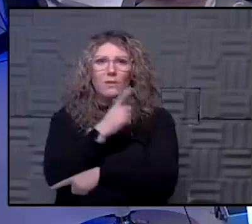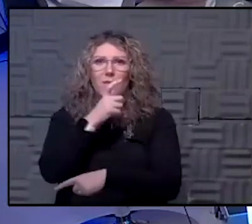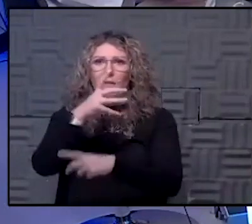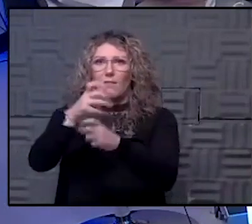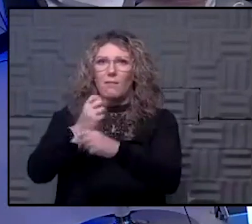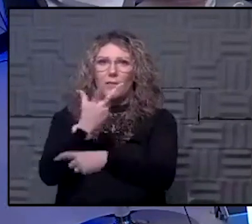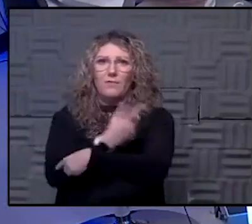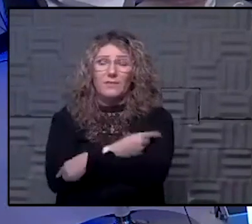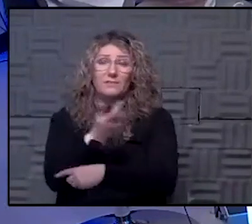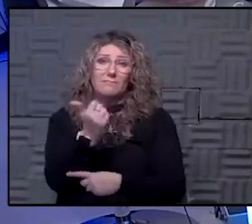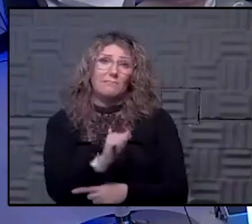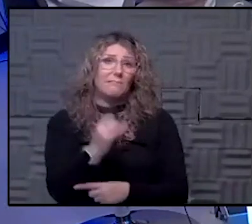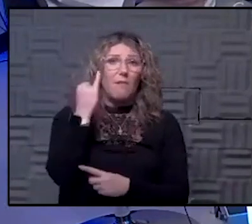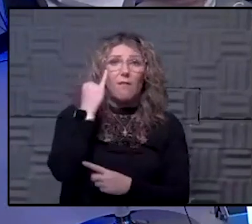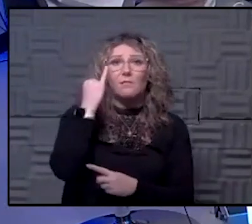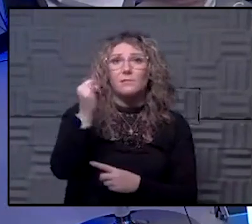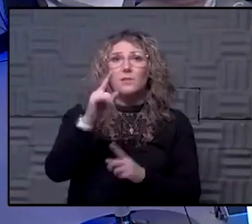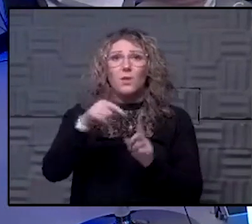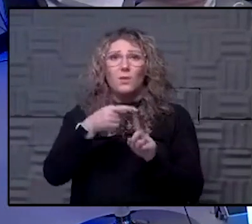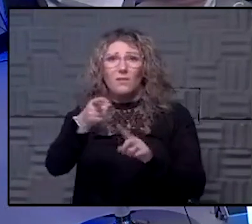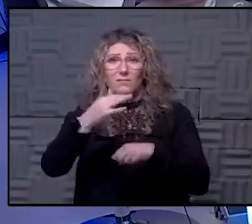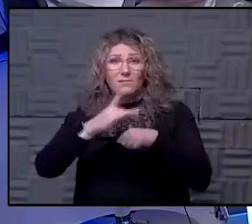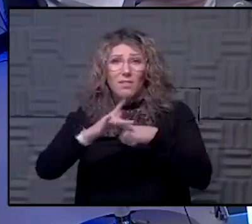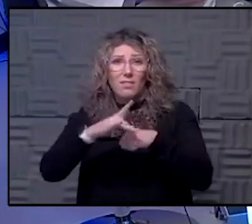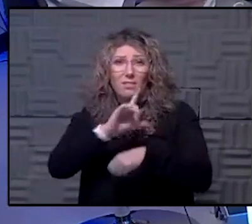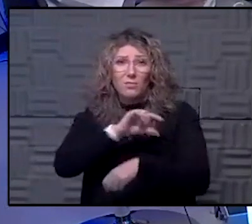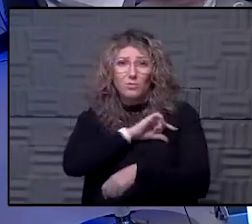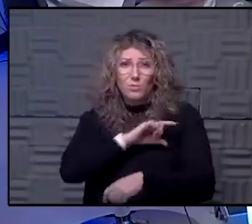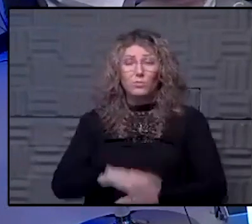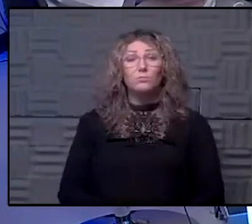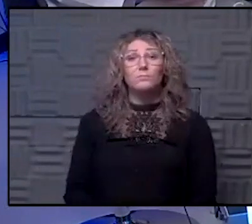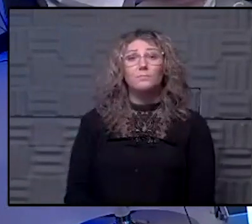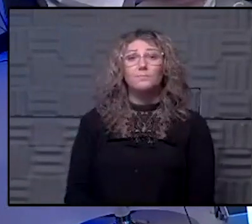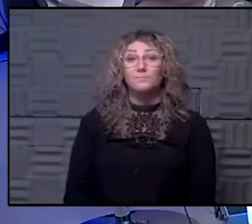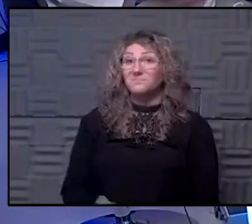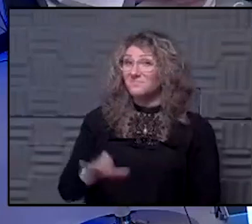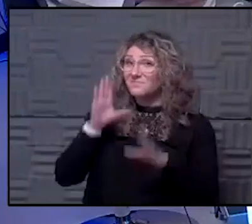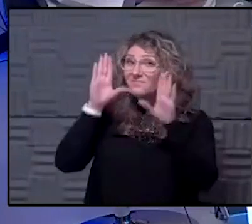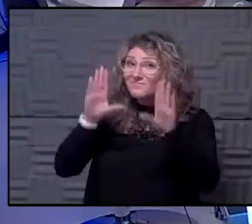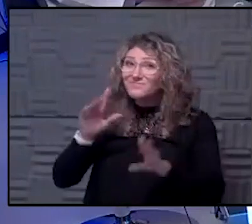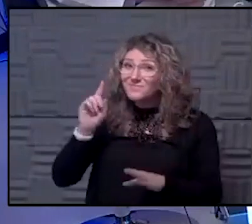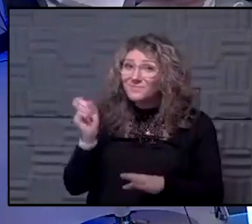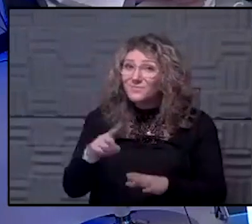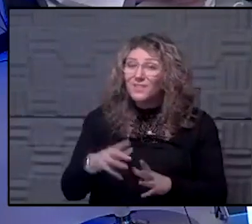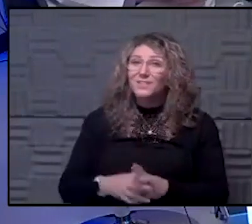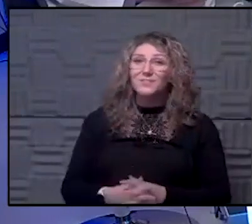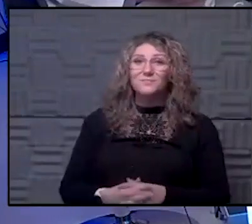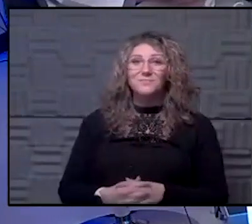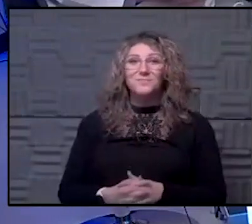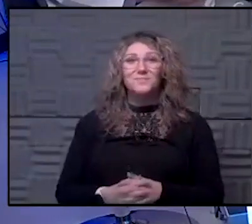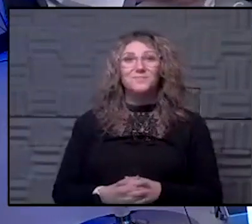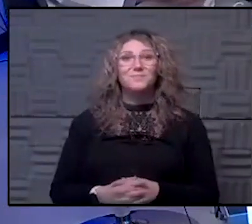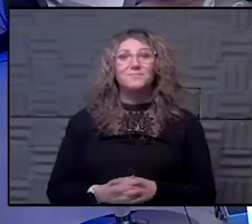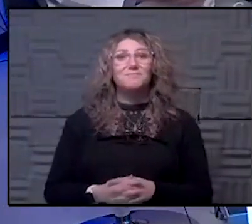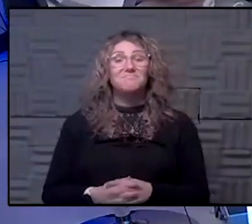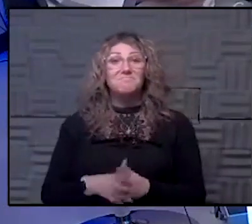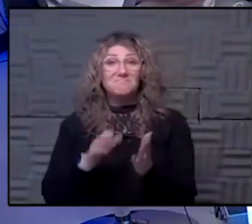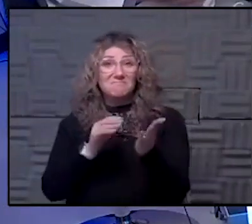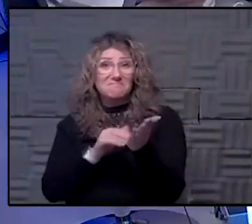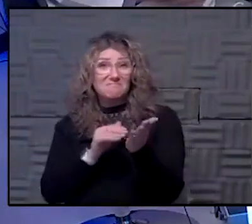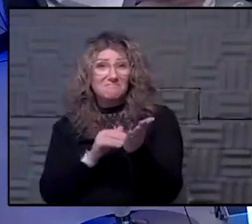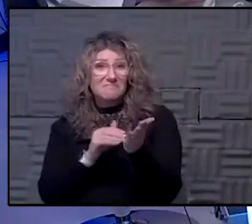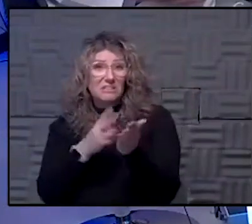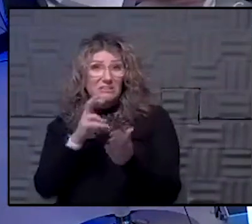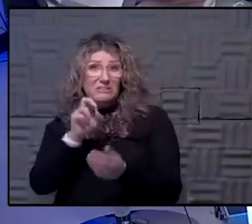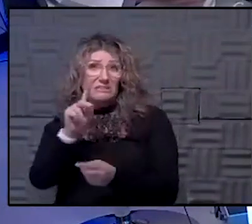received a vaccine. Any idea when he might be eligible? That's a great question. Hawkeye, what do you think? Because this